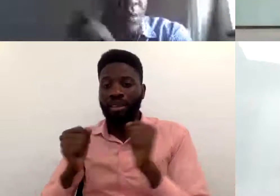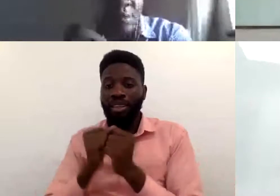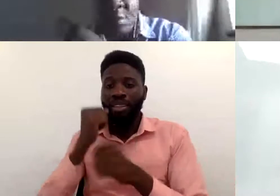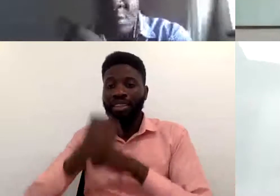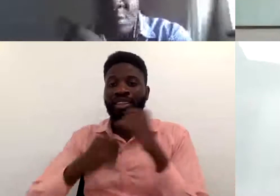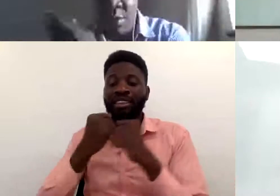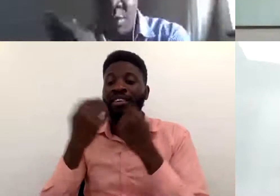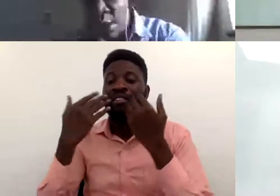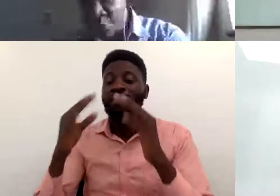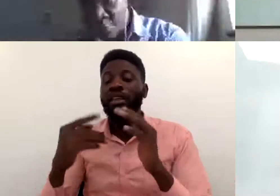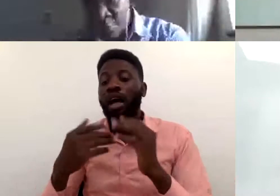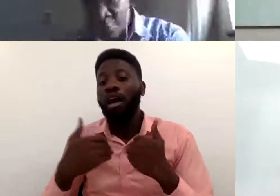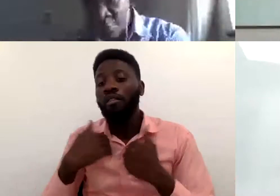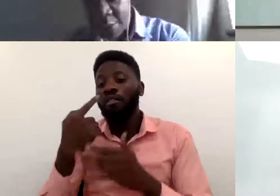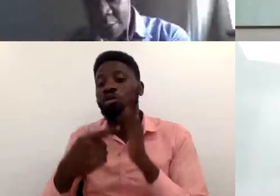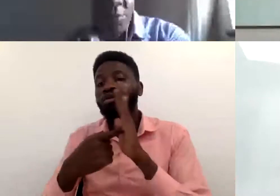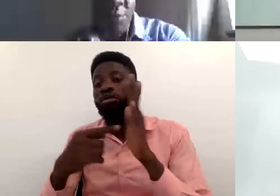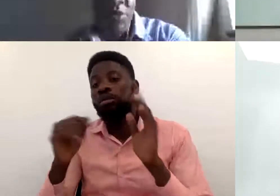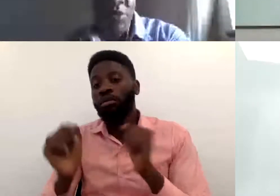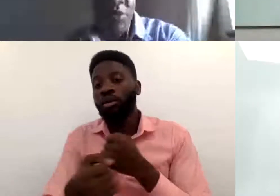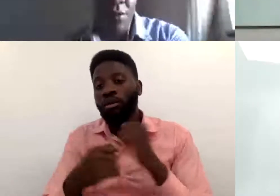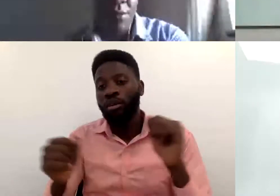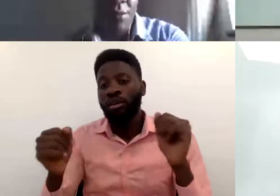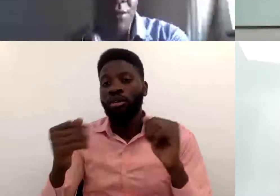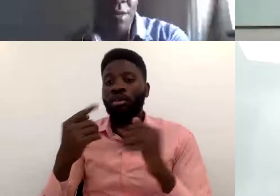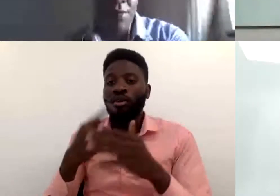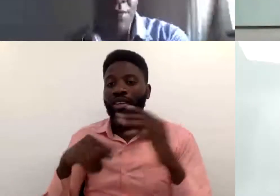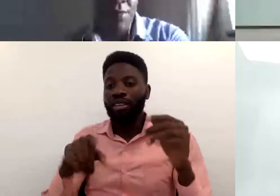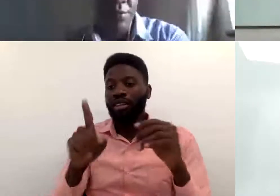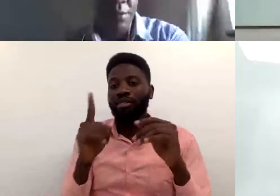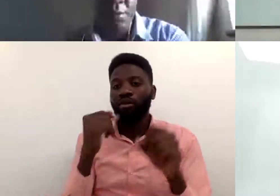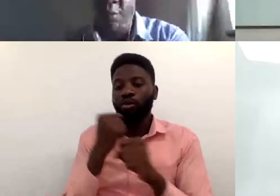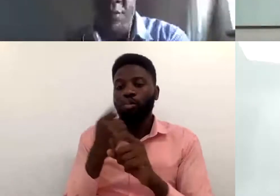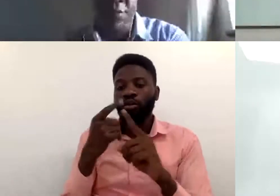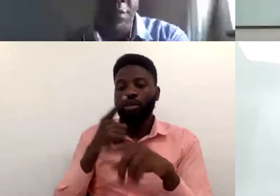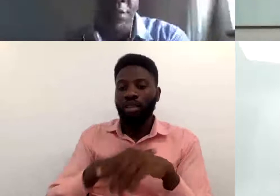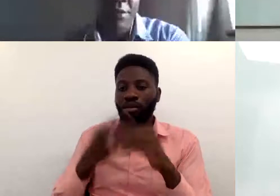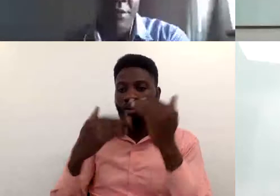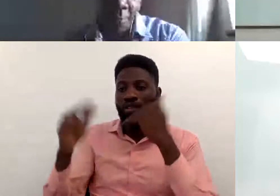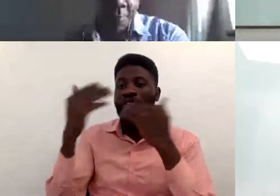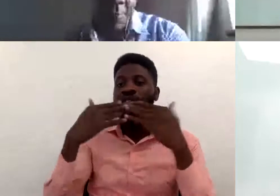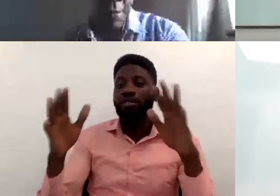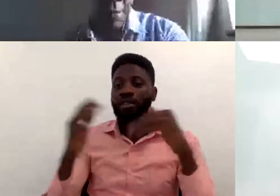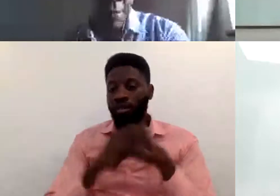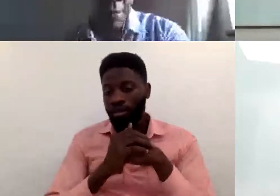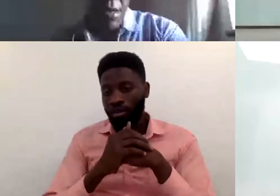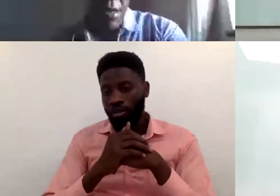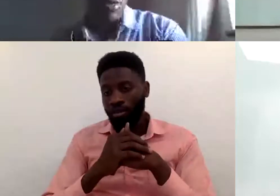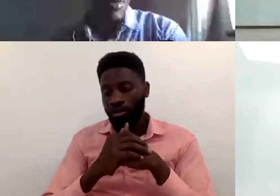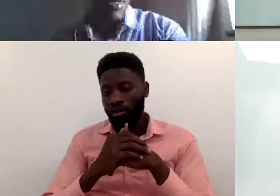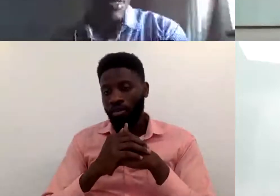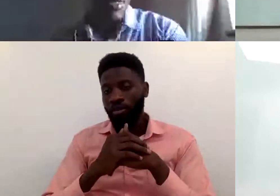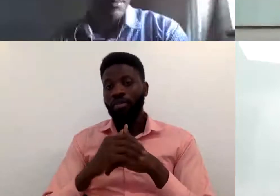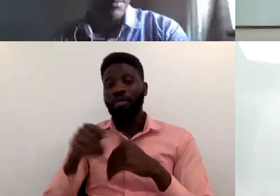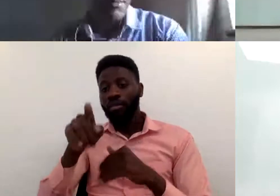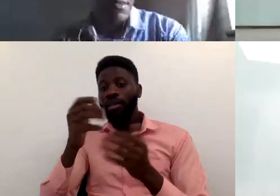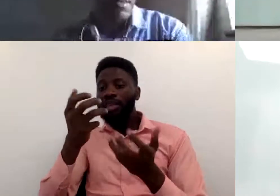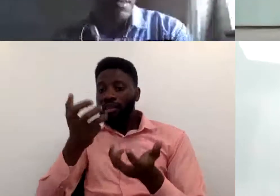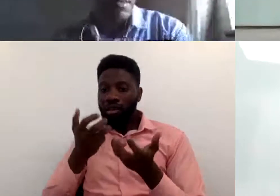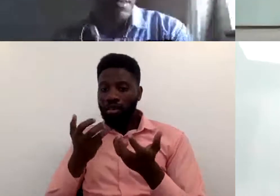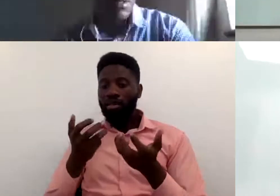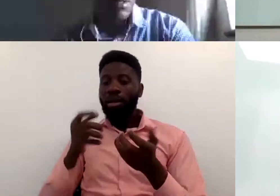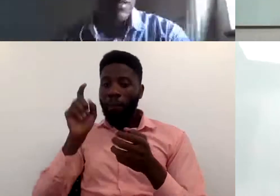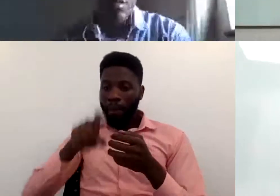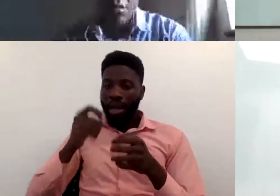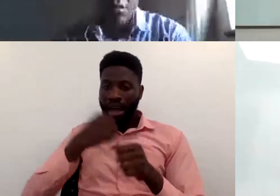show for it in terms of what you've attained since you left campus or university. So you need to be very deliberate